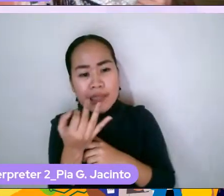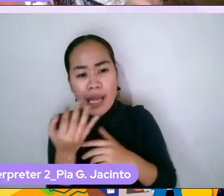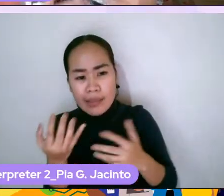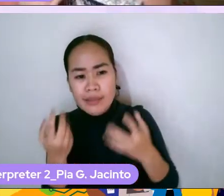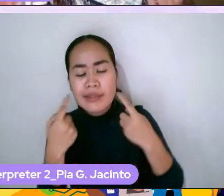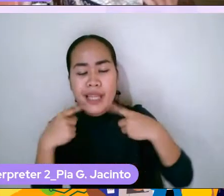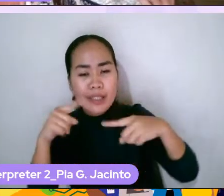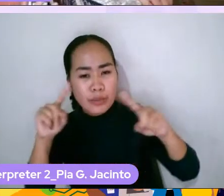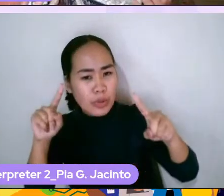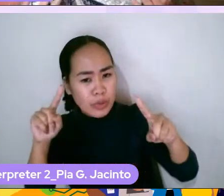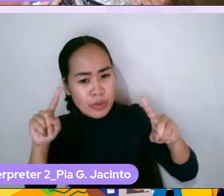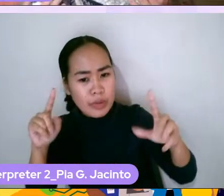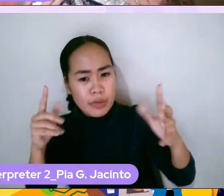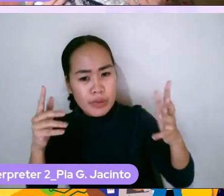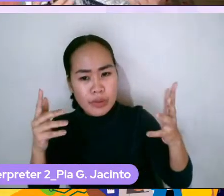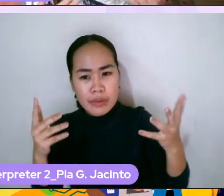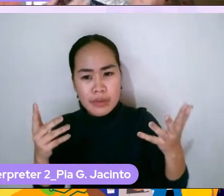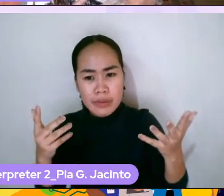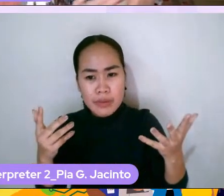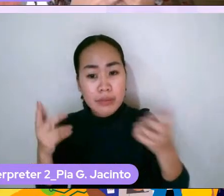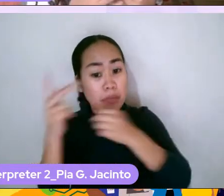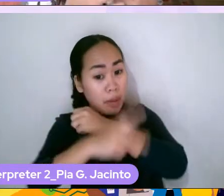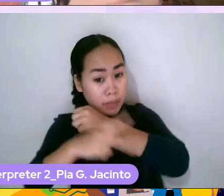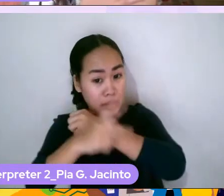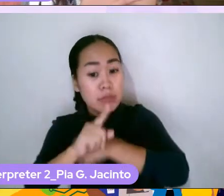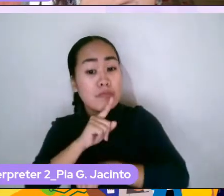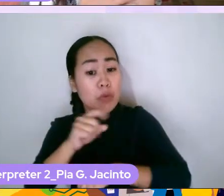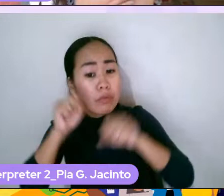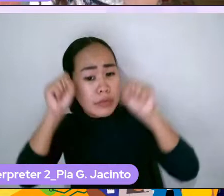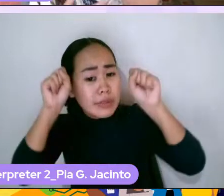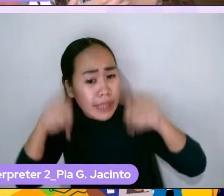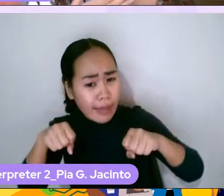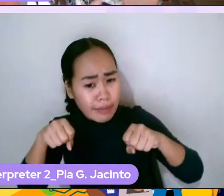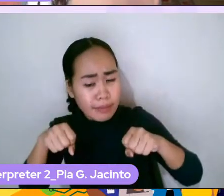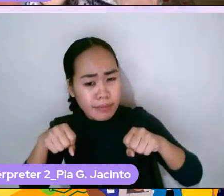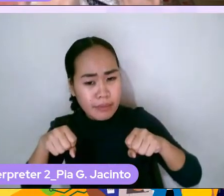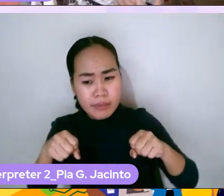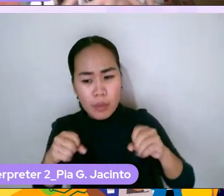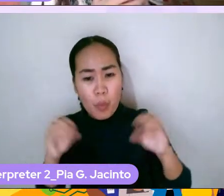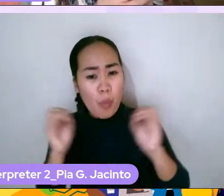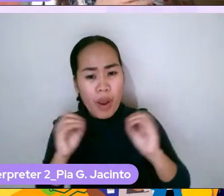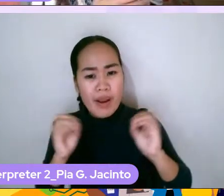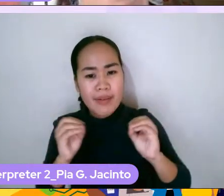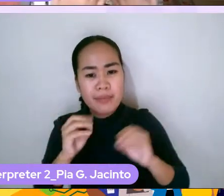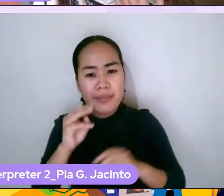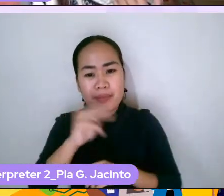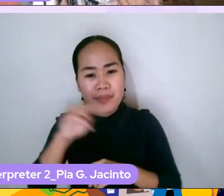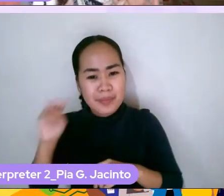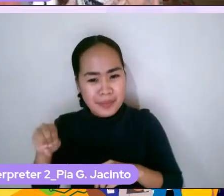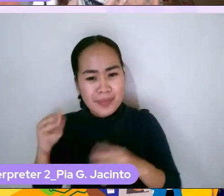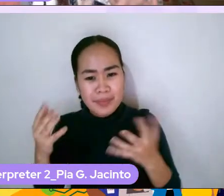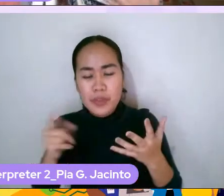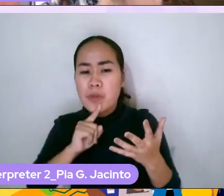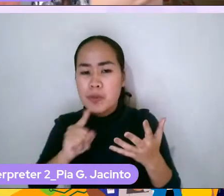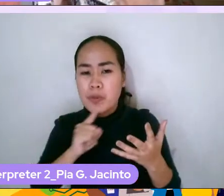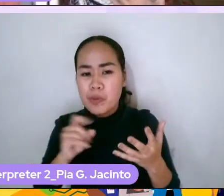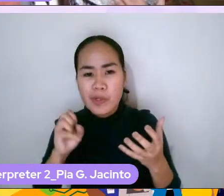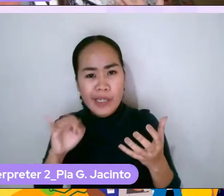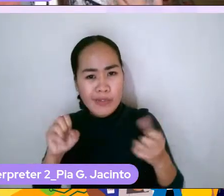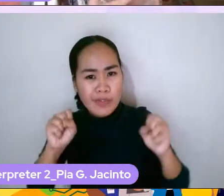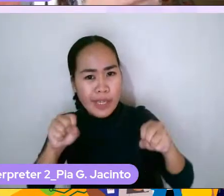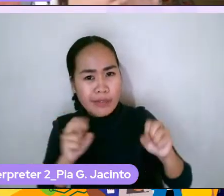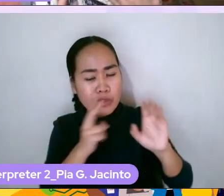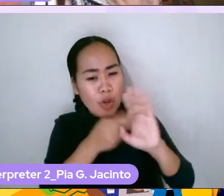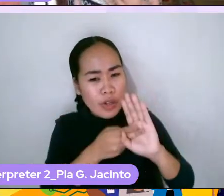actually come from outside Manila, right? And you know what, you know, for example, I hope that if you're interested in this space that you participate in mga, we do like